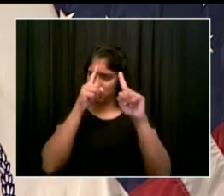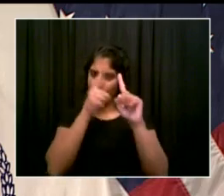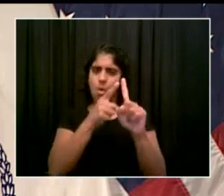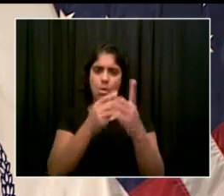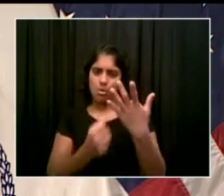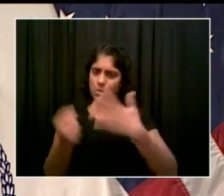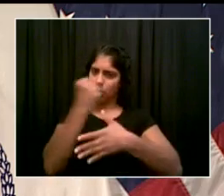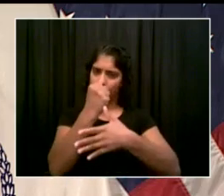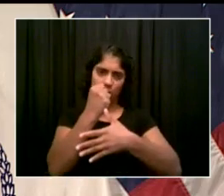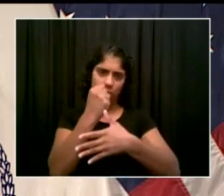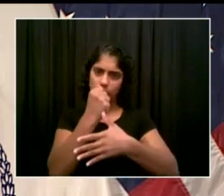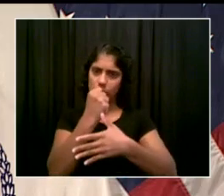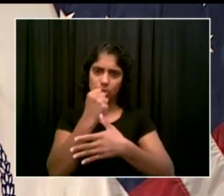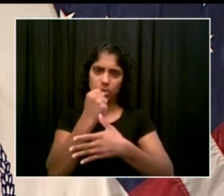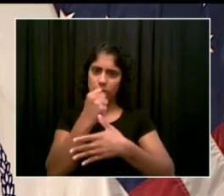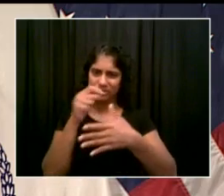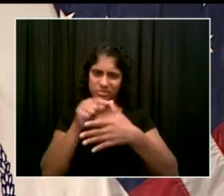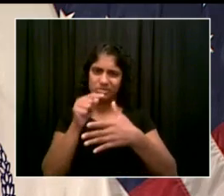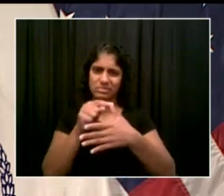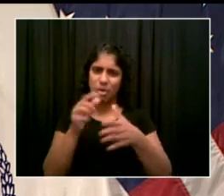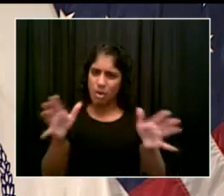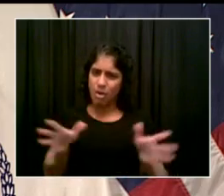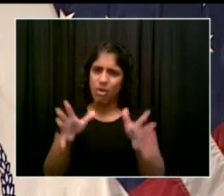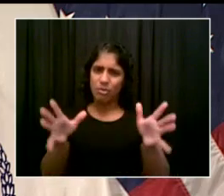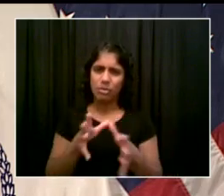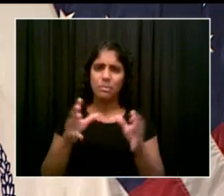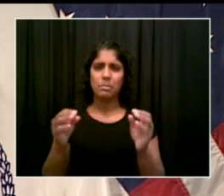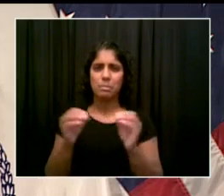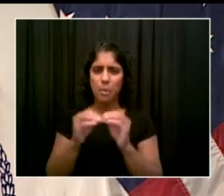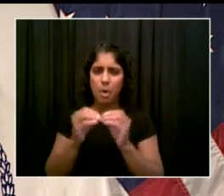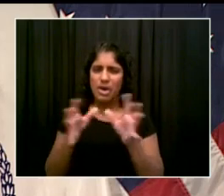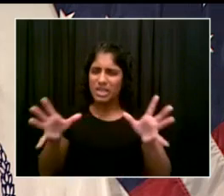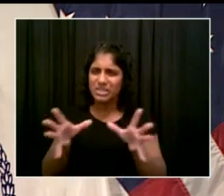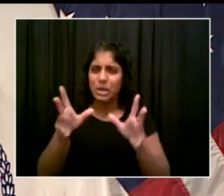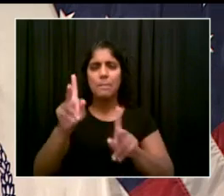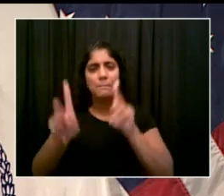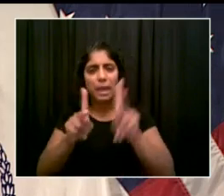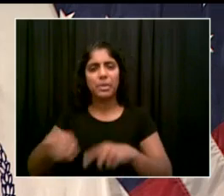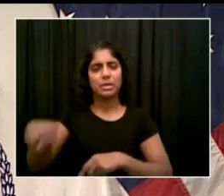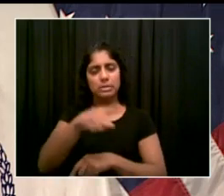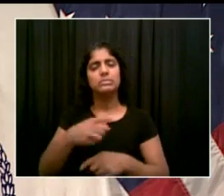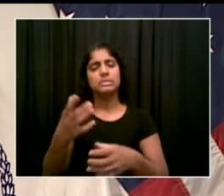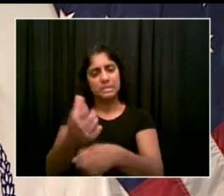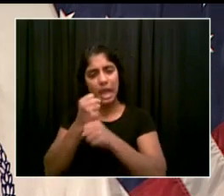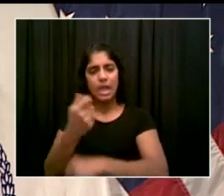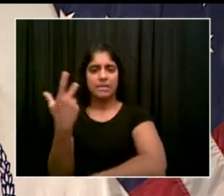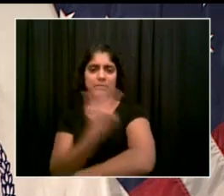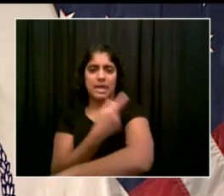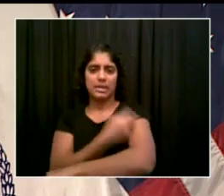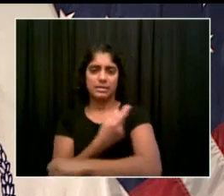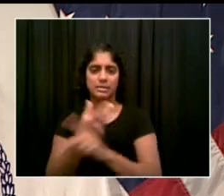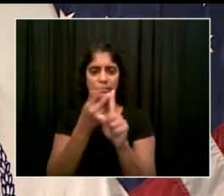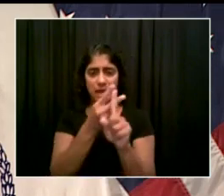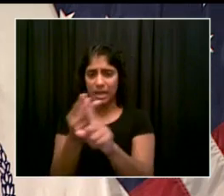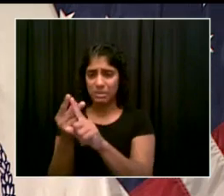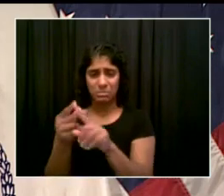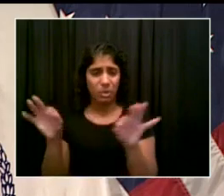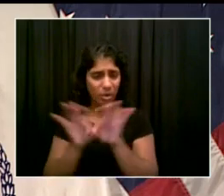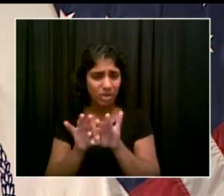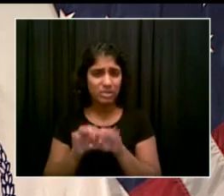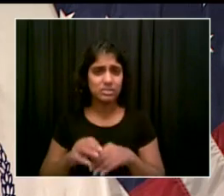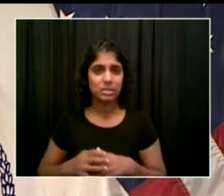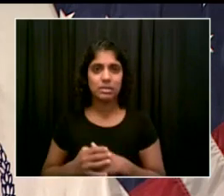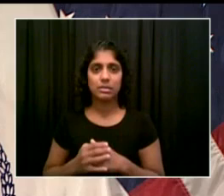you're interested, is there an algorithm? Is there a particular formula? No, because the whole situation has changed. It's no longer as much about the